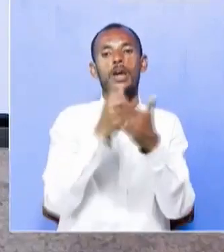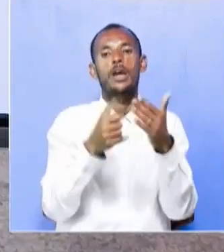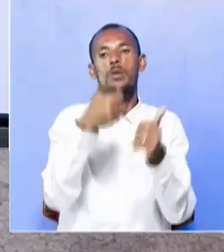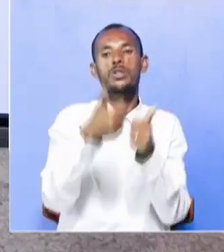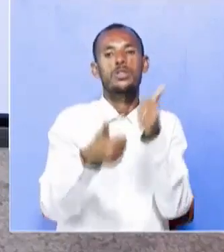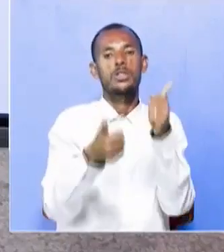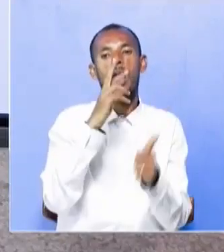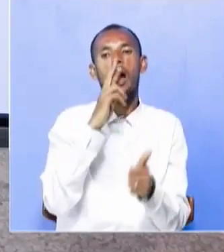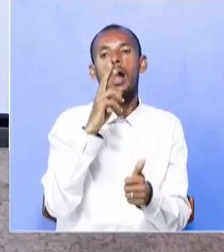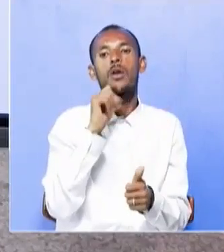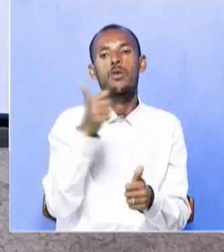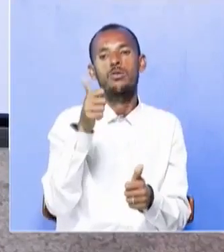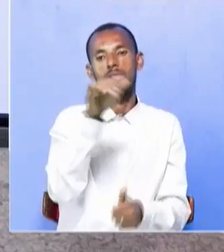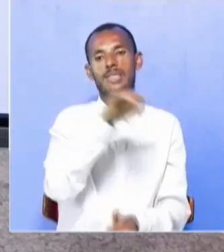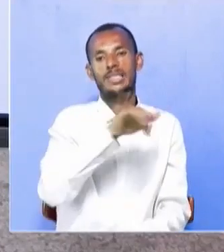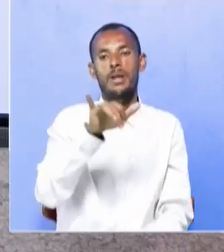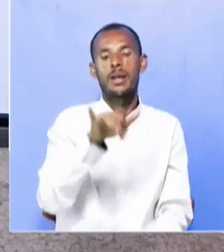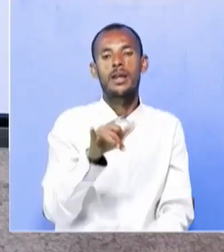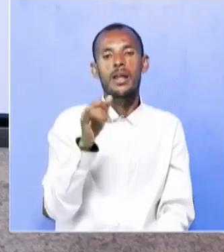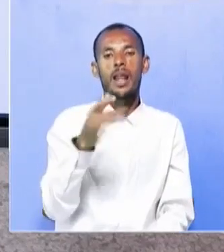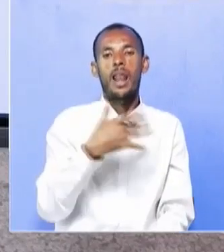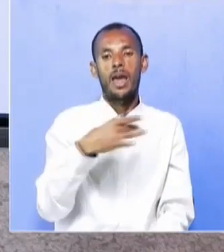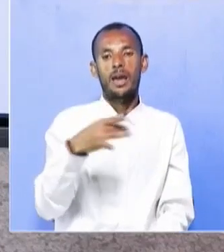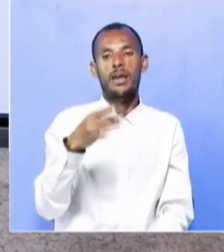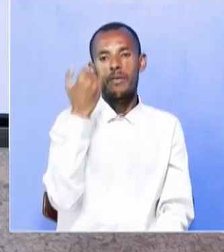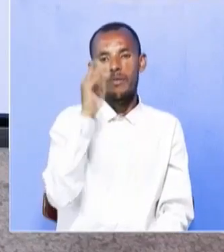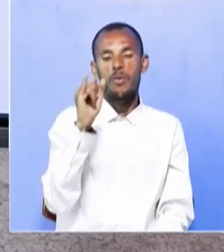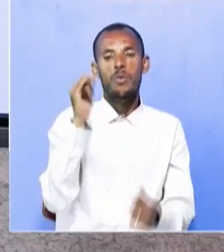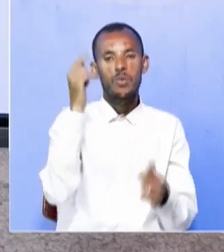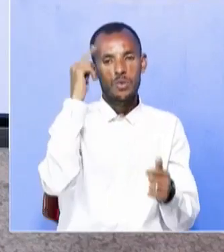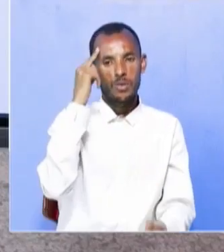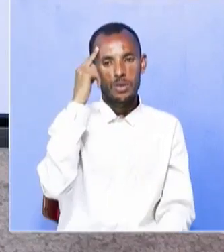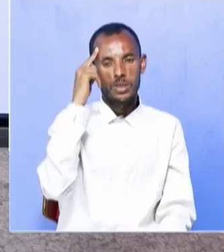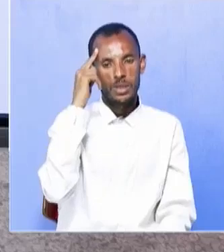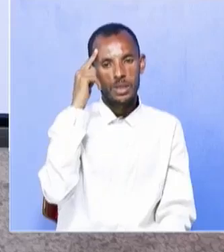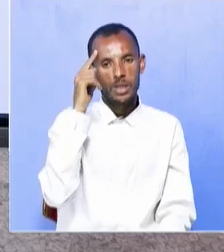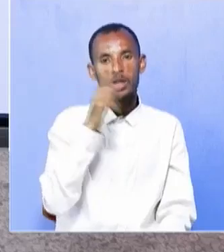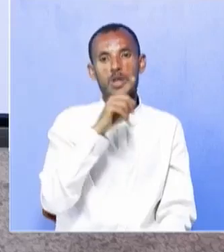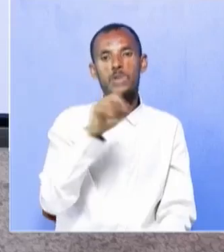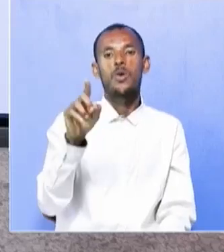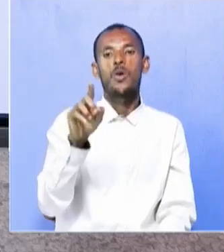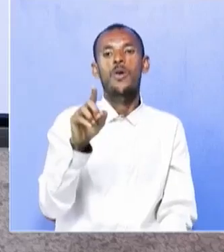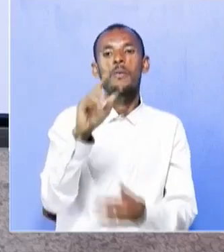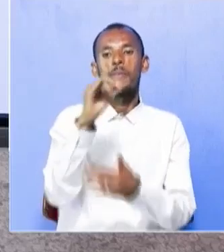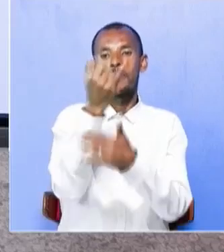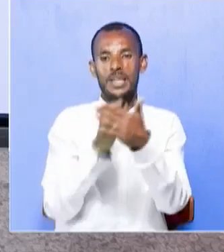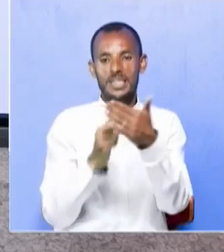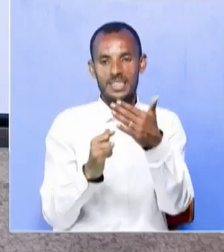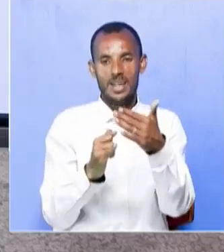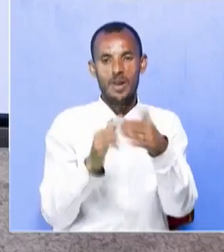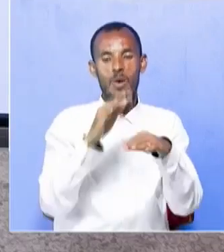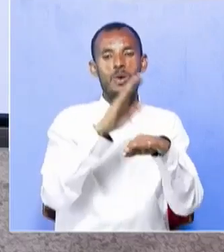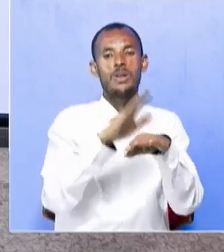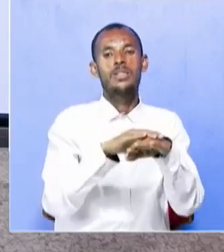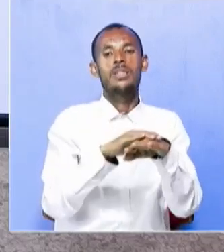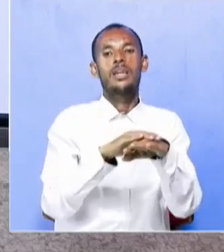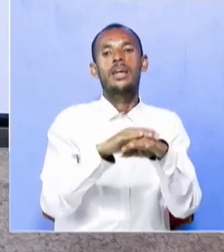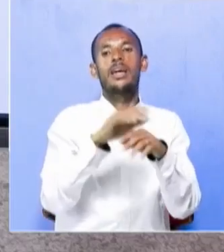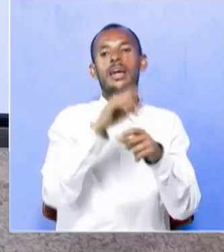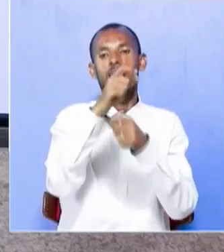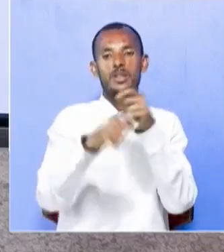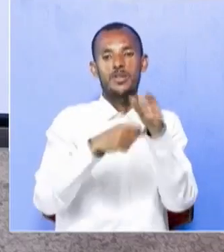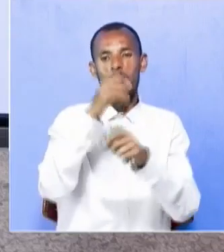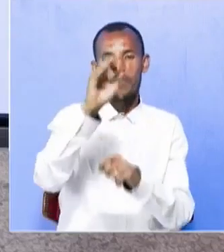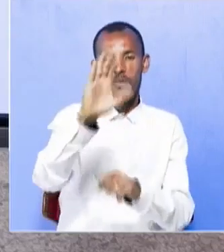not similar. Like if you consider your own picture at the age of 5 and at the